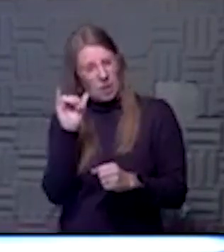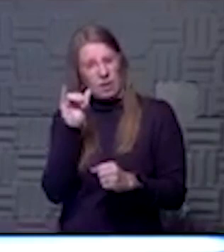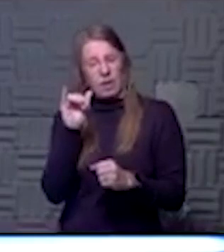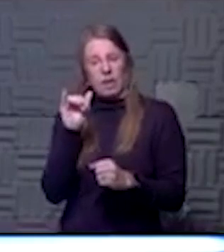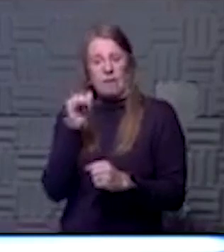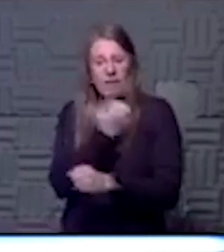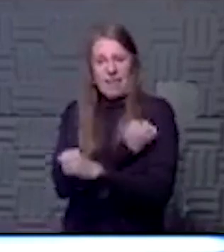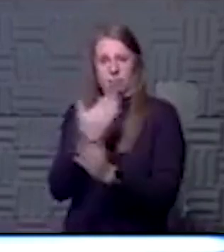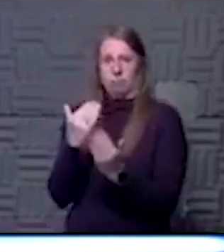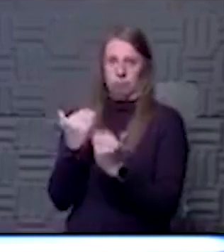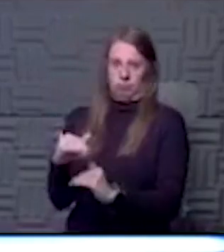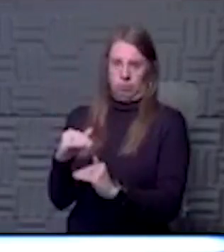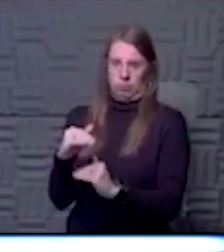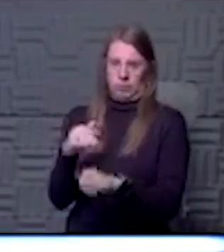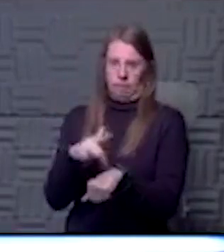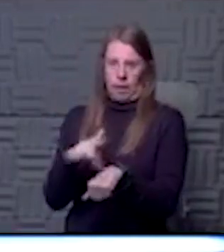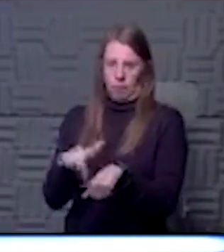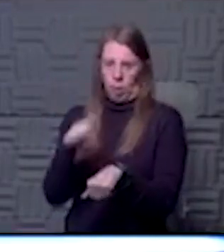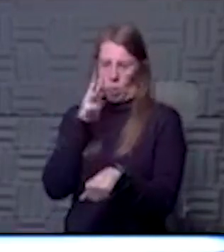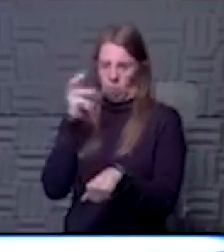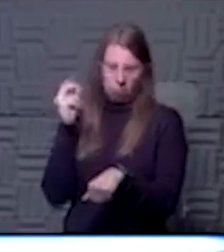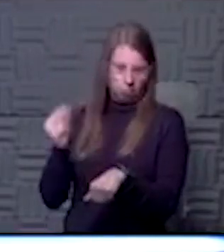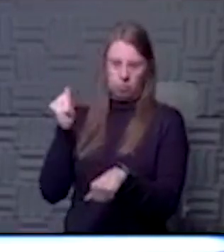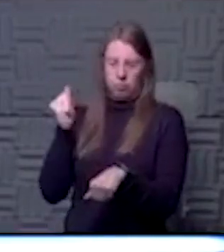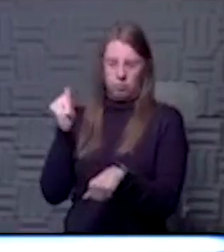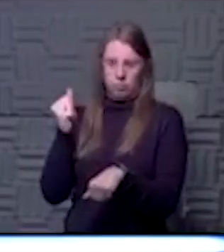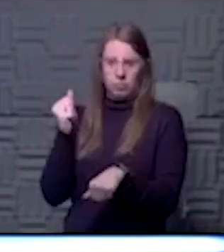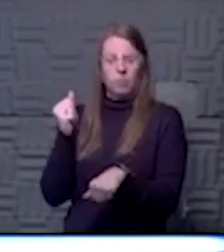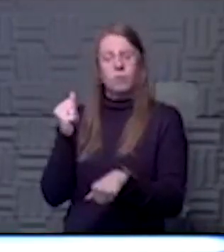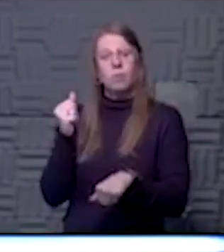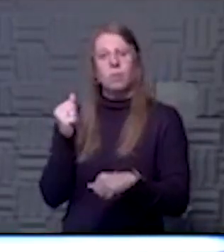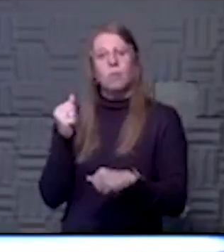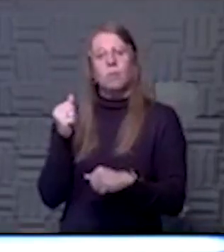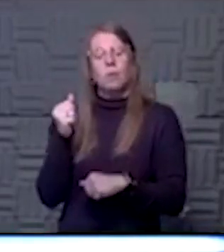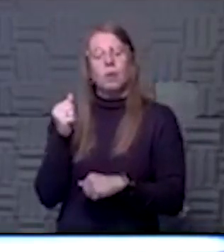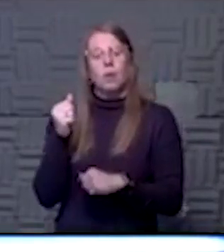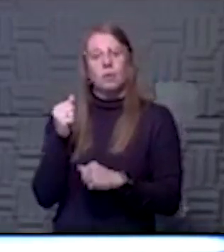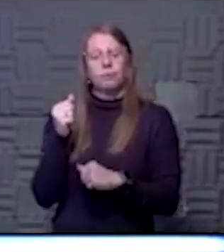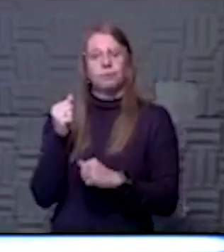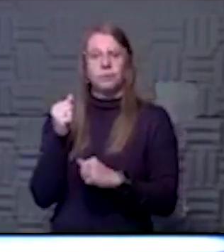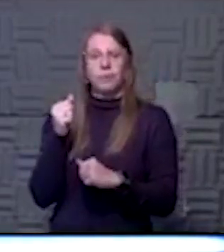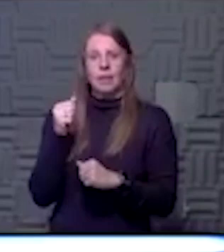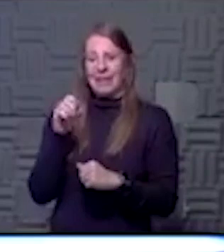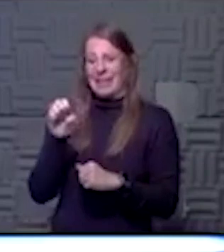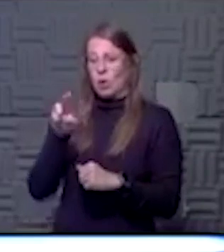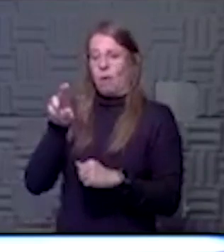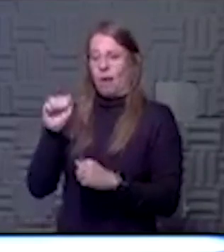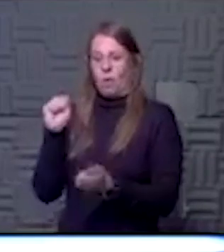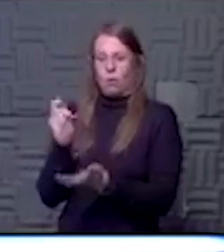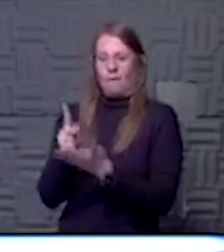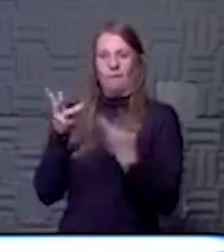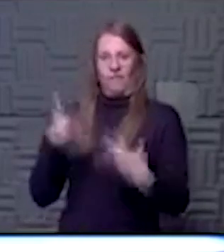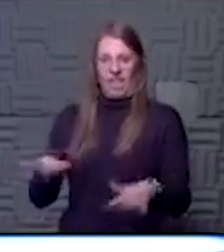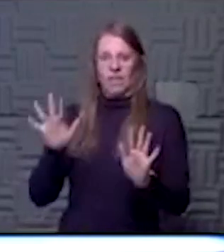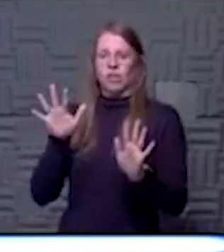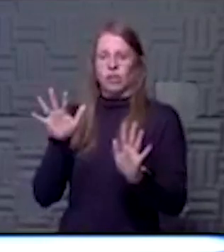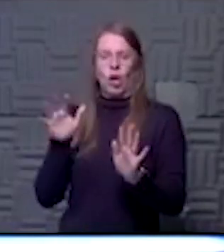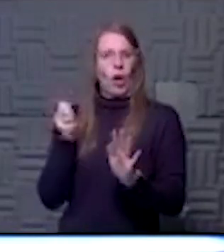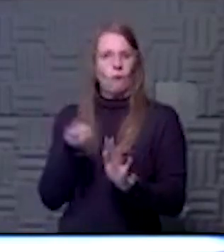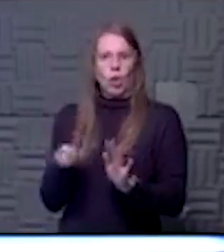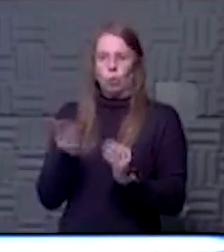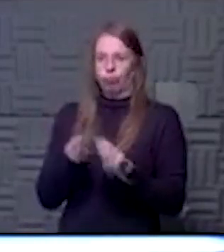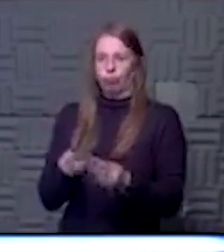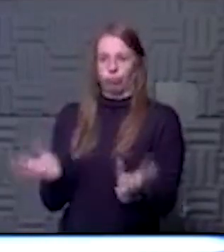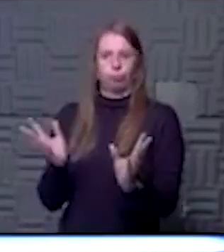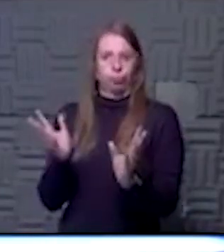of vaccine that does become available immediately when that EUA does come into play. And then it